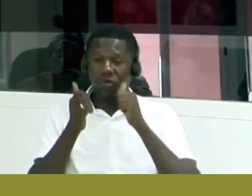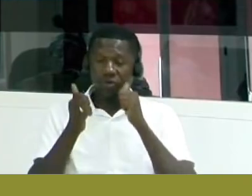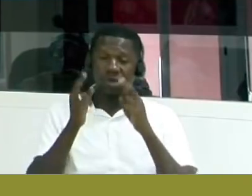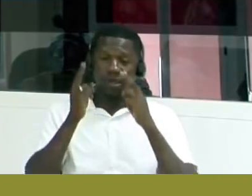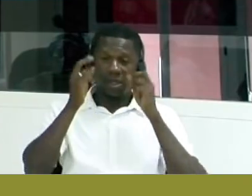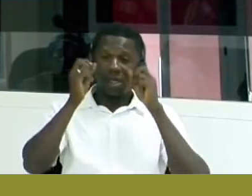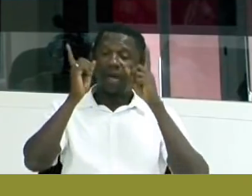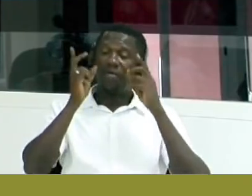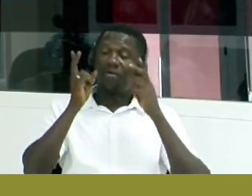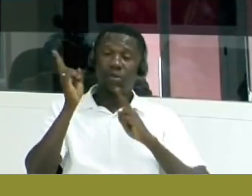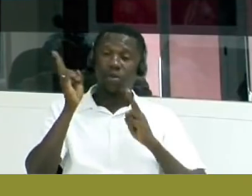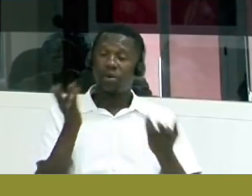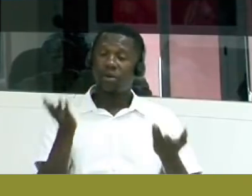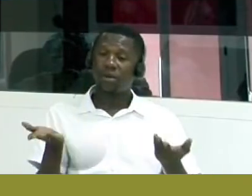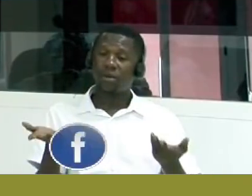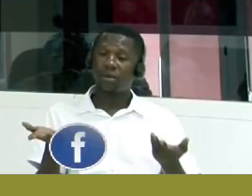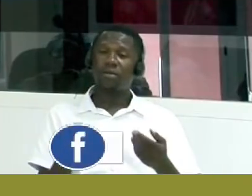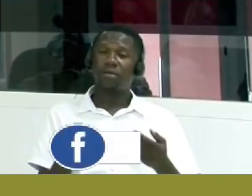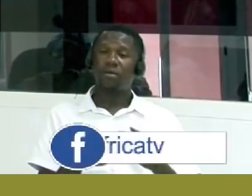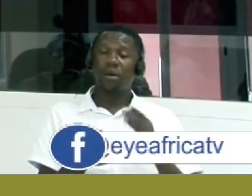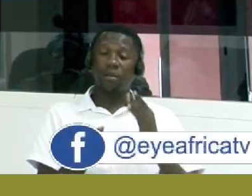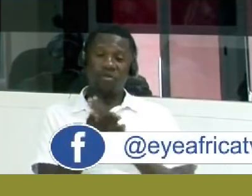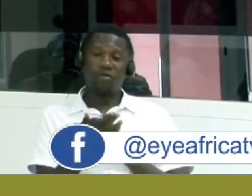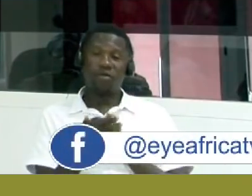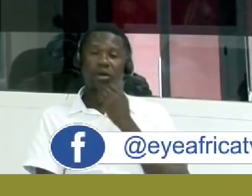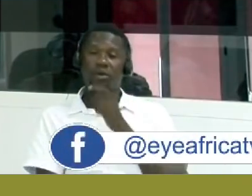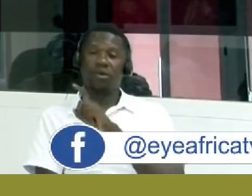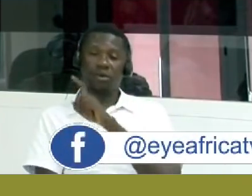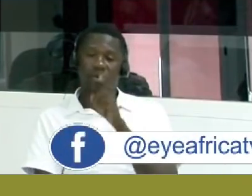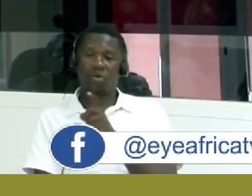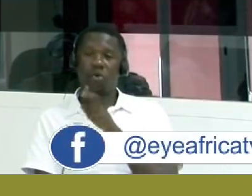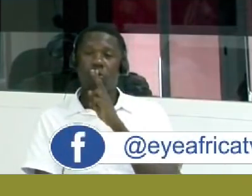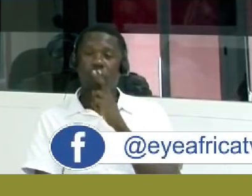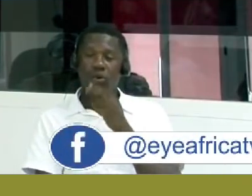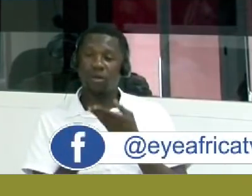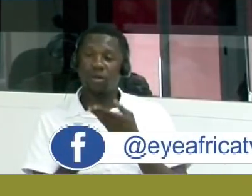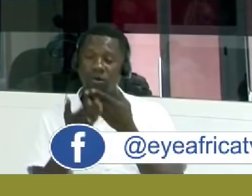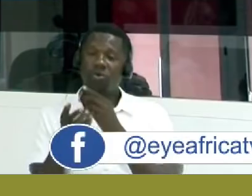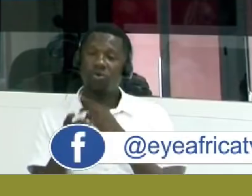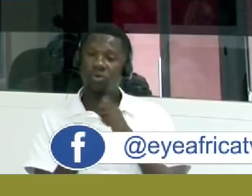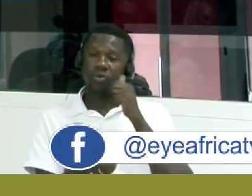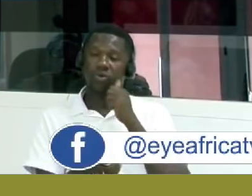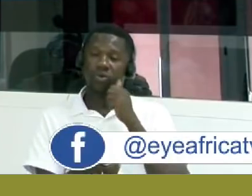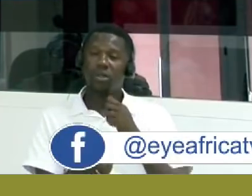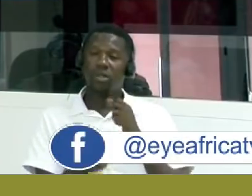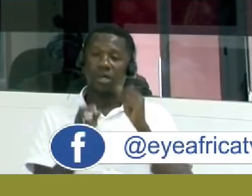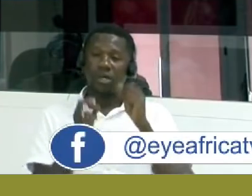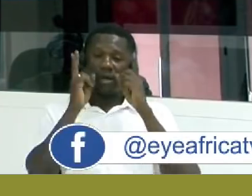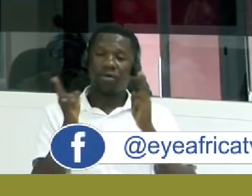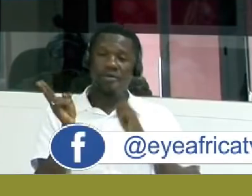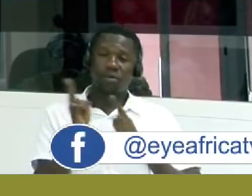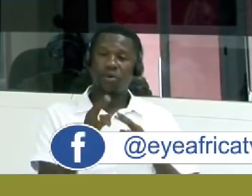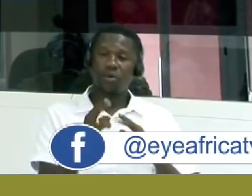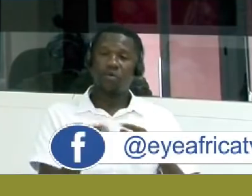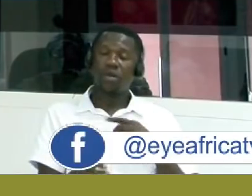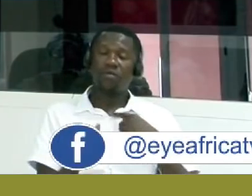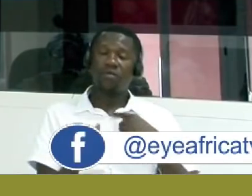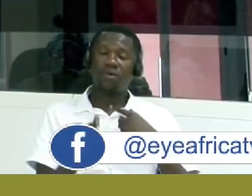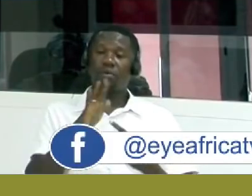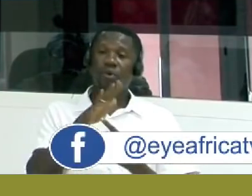before asking them the question, who authorized the use of live ammunition, wouldn't it have been necessary to in